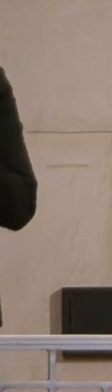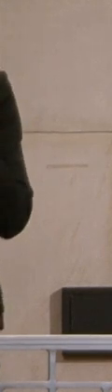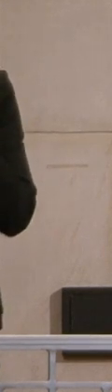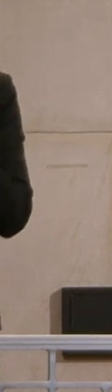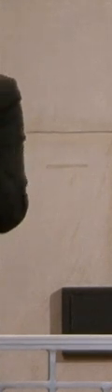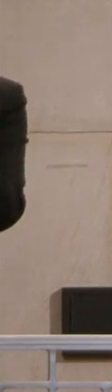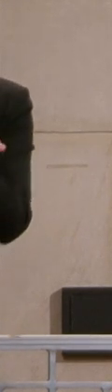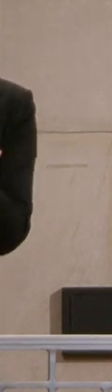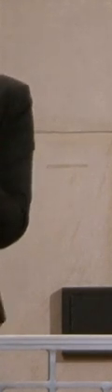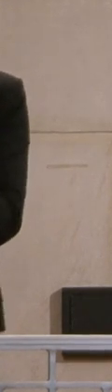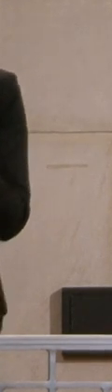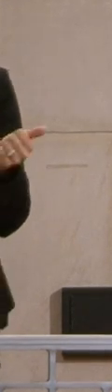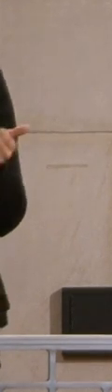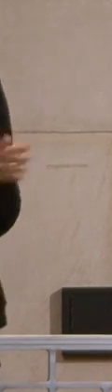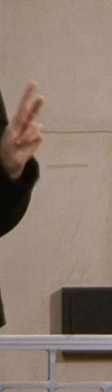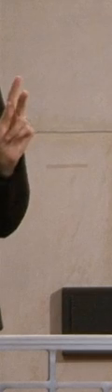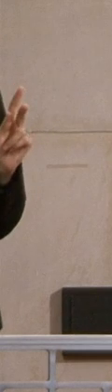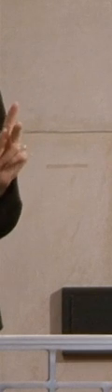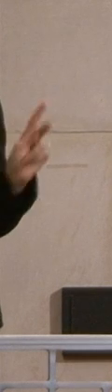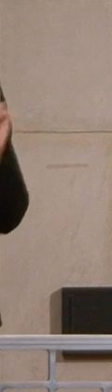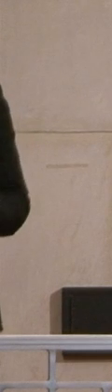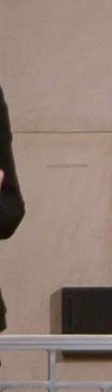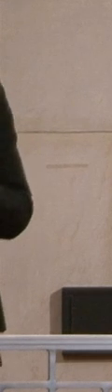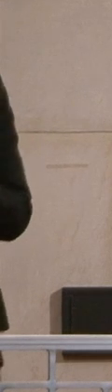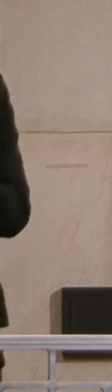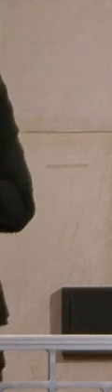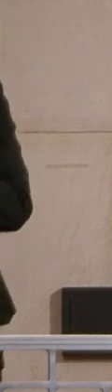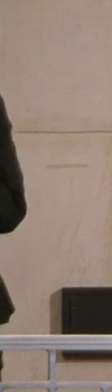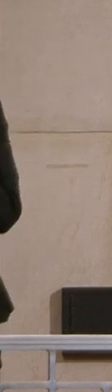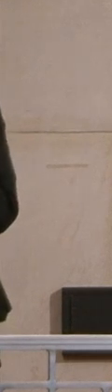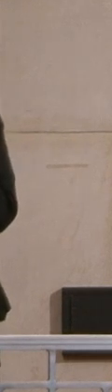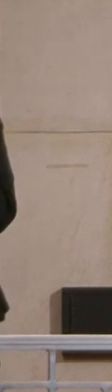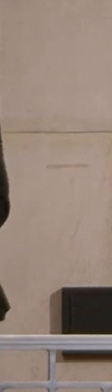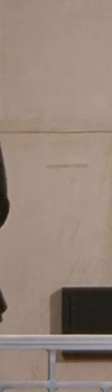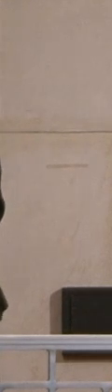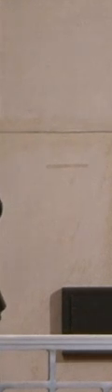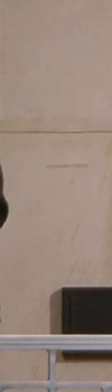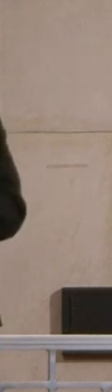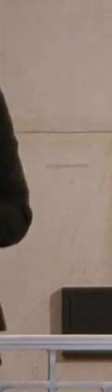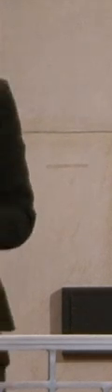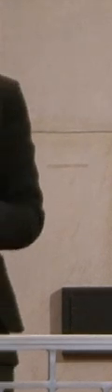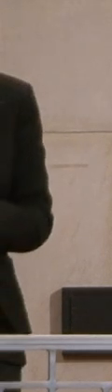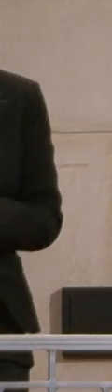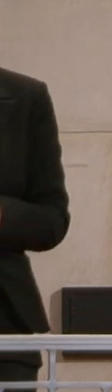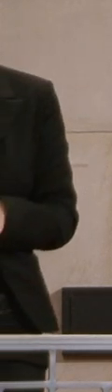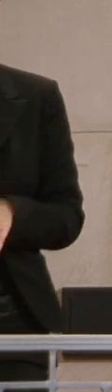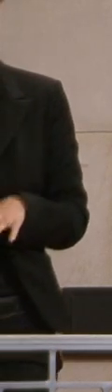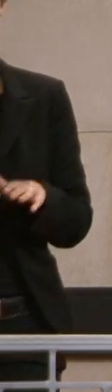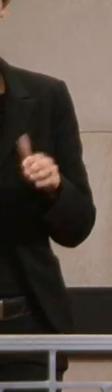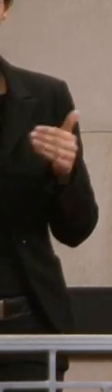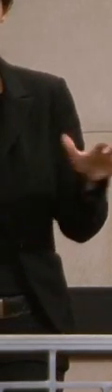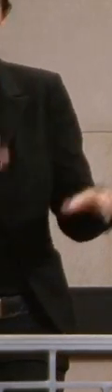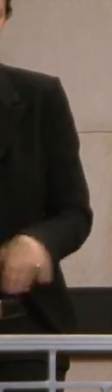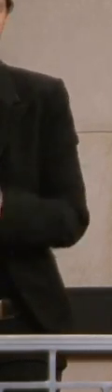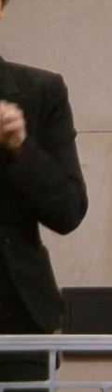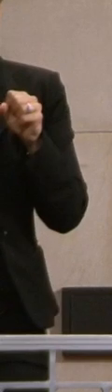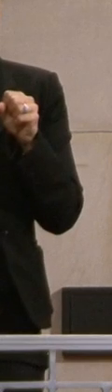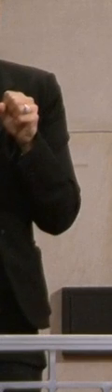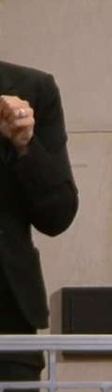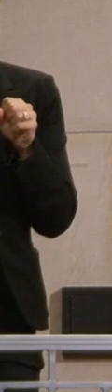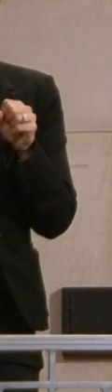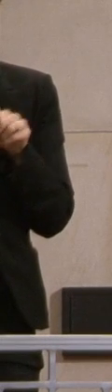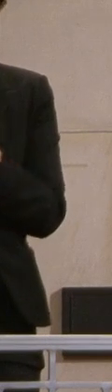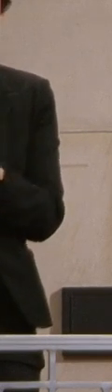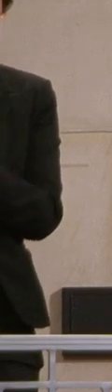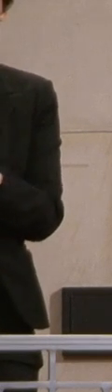to more people. But after Leela's death, HHS undertook remarkable, unprecedented efforts